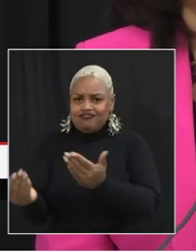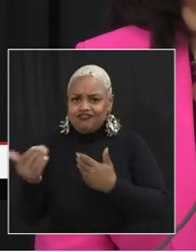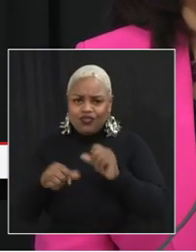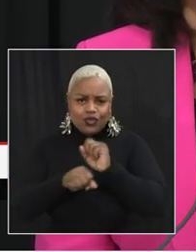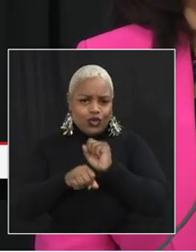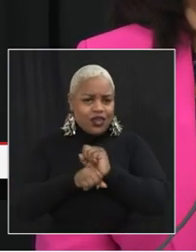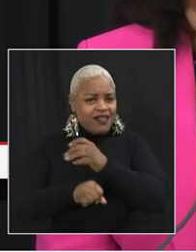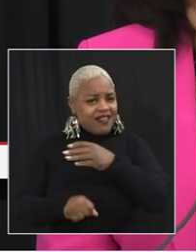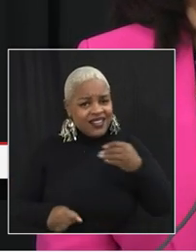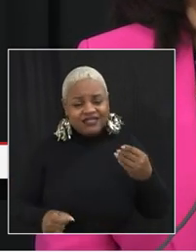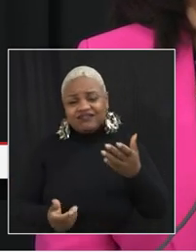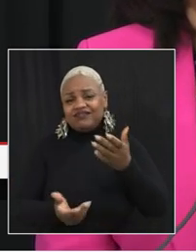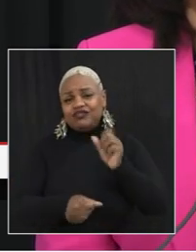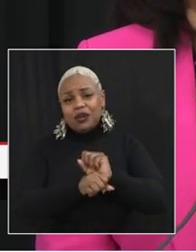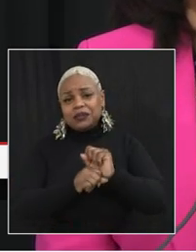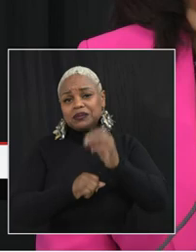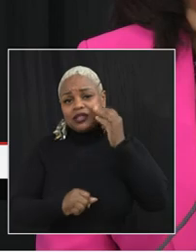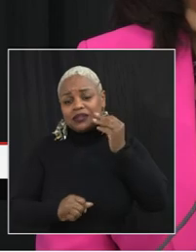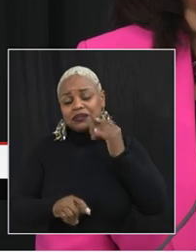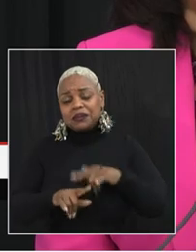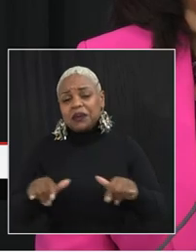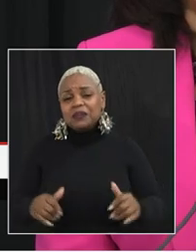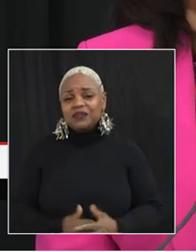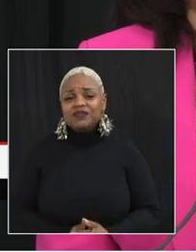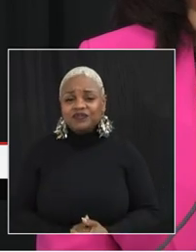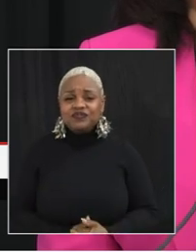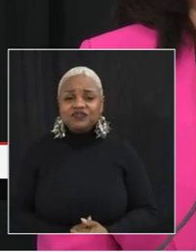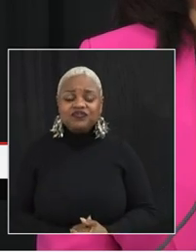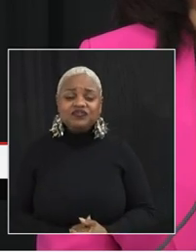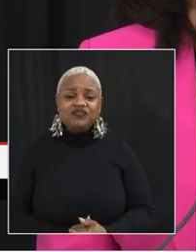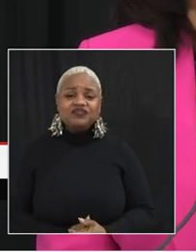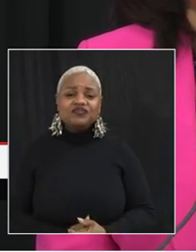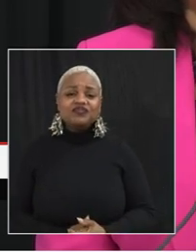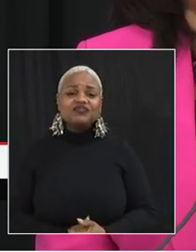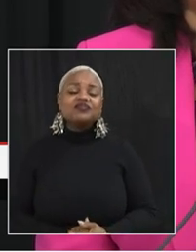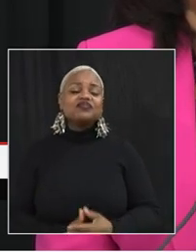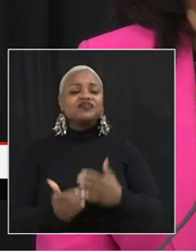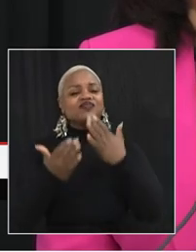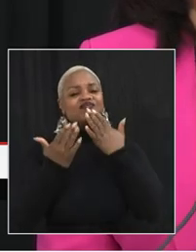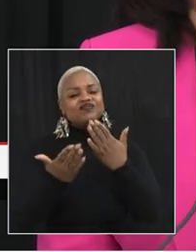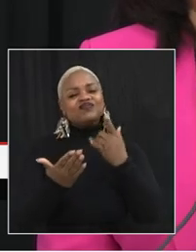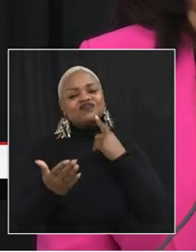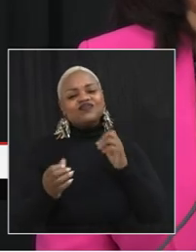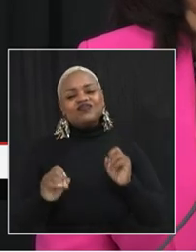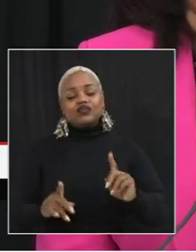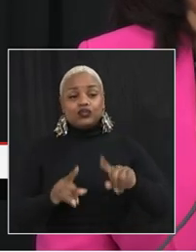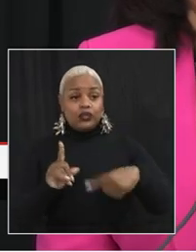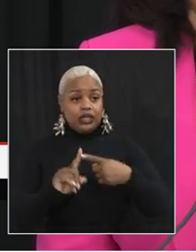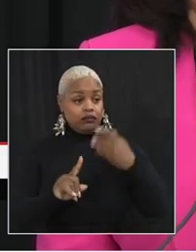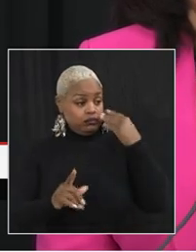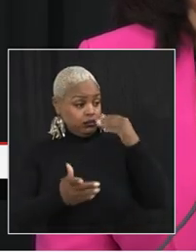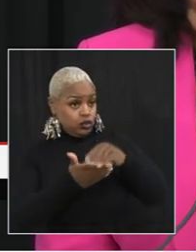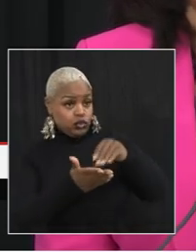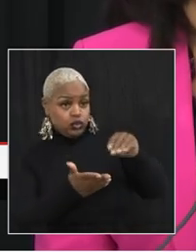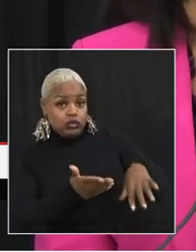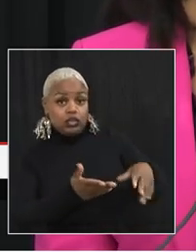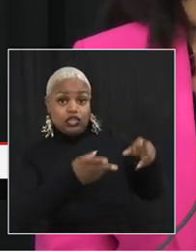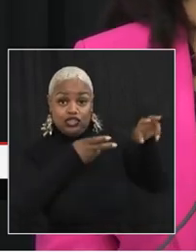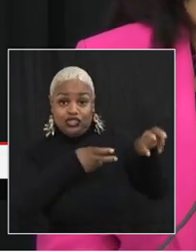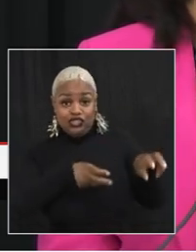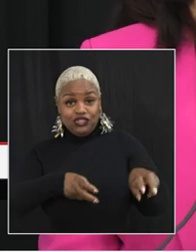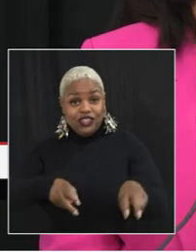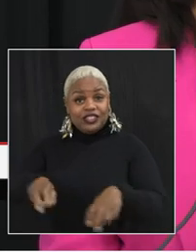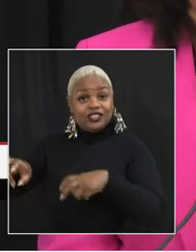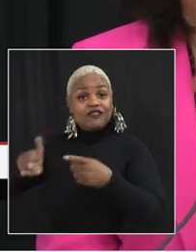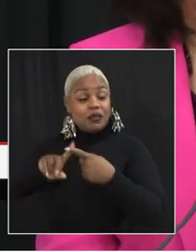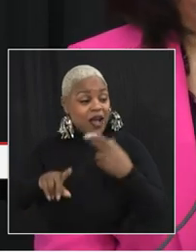credits is a really critical part of giving them opportunities. So when they do transition from the time when they're eligible for an IEP